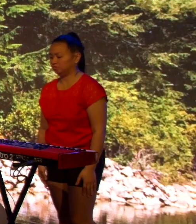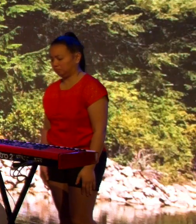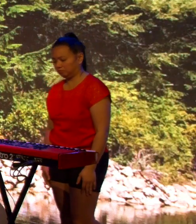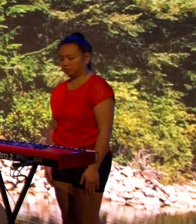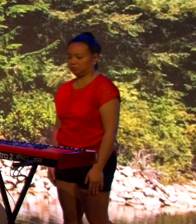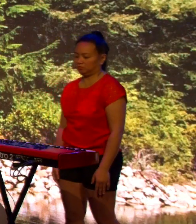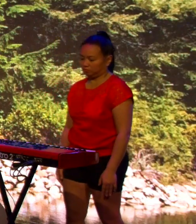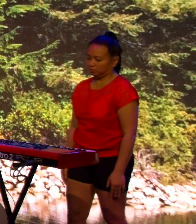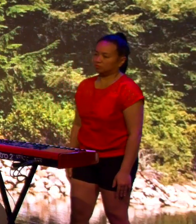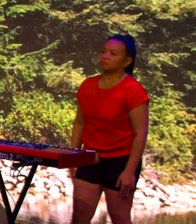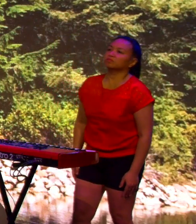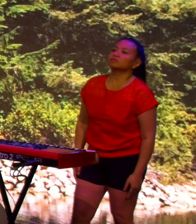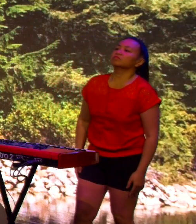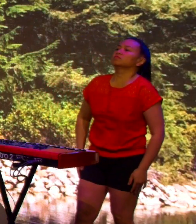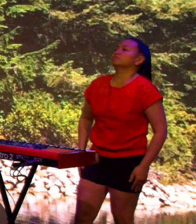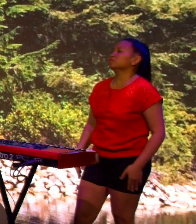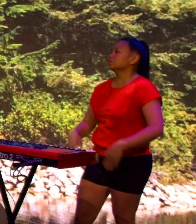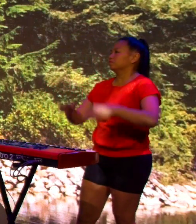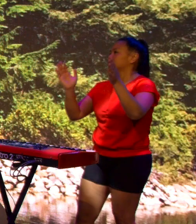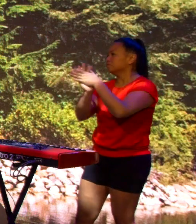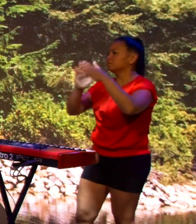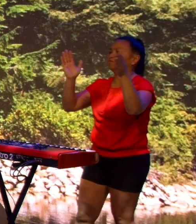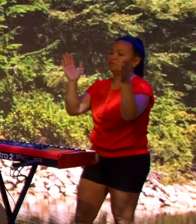All right, here we go. Come on and clap your hands.